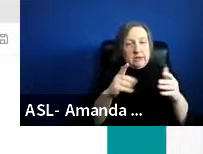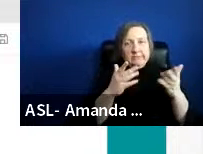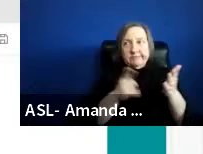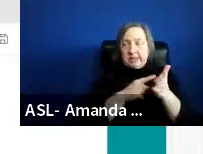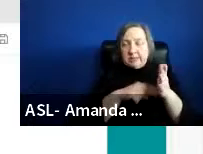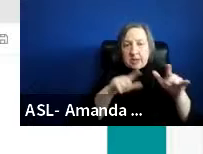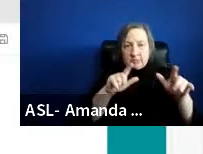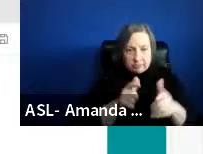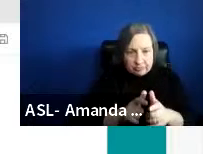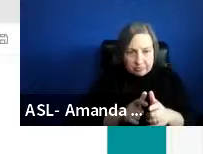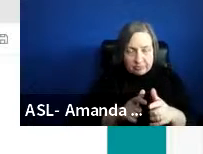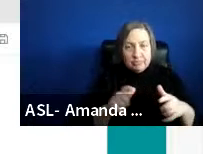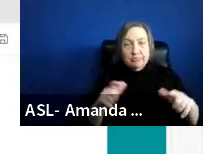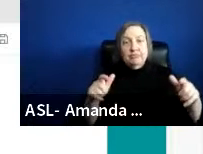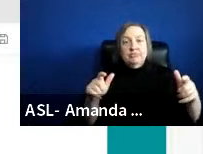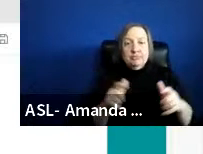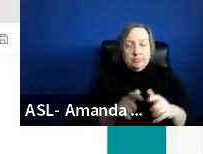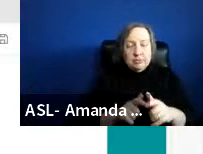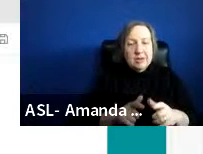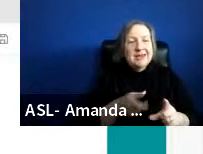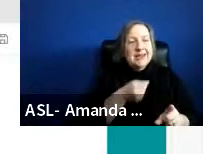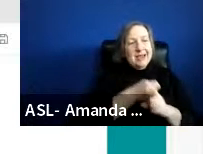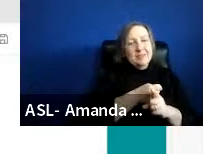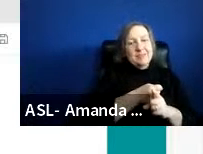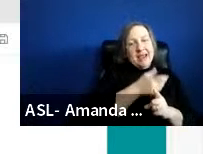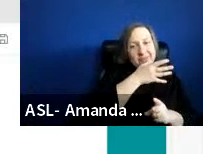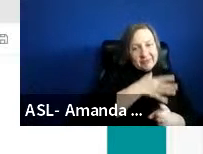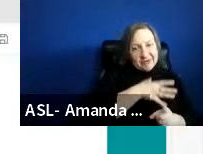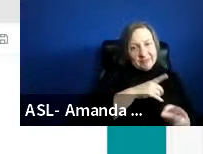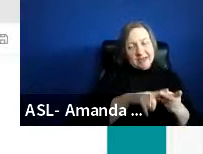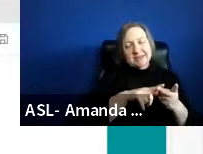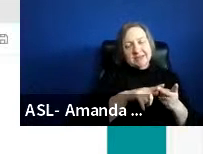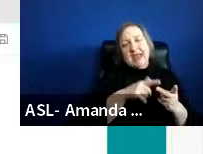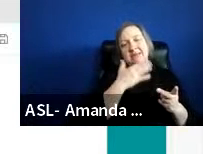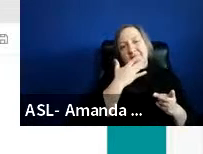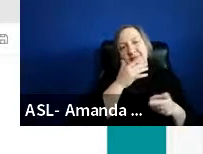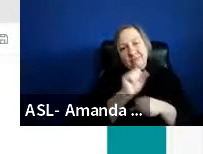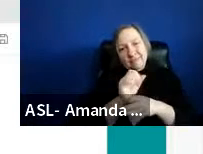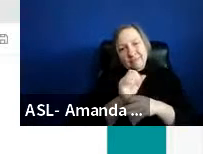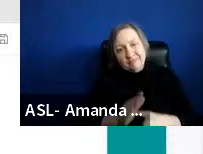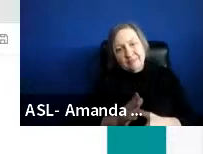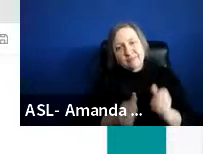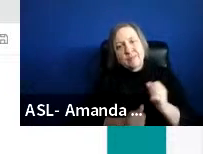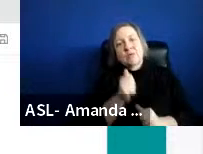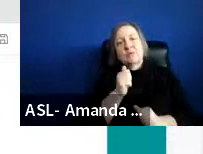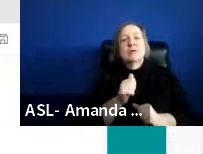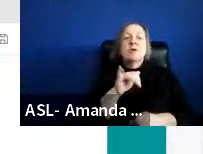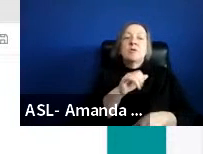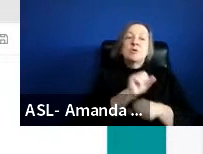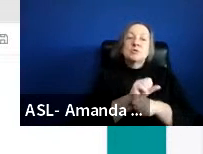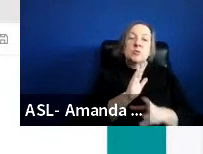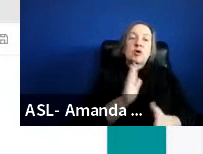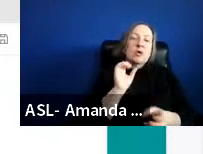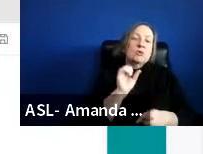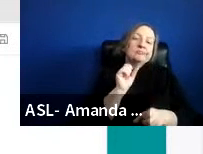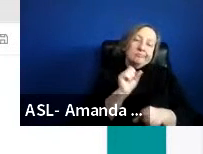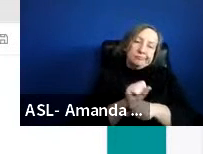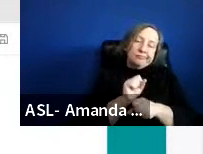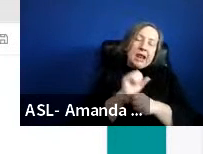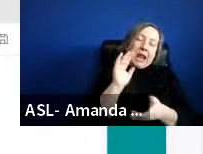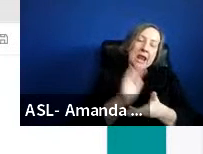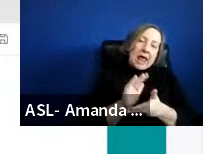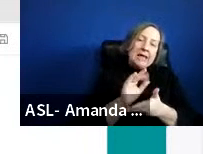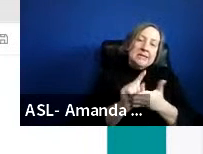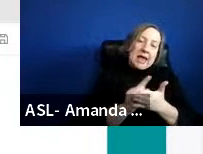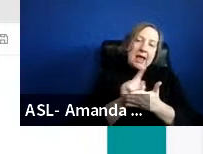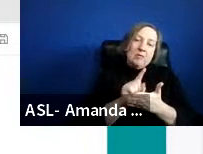female workers and workers of color. There are often studies have shown that these workers work far fewer hours annually than their white